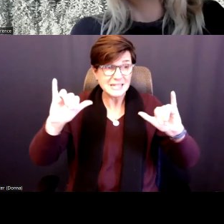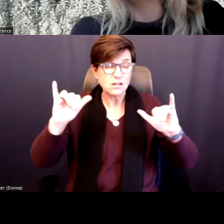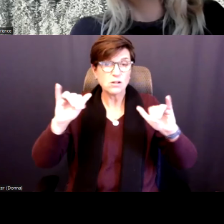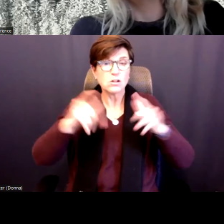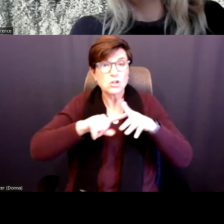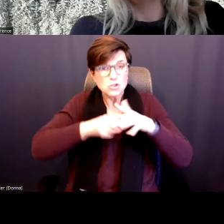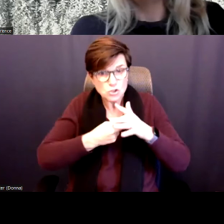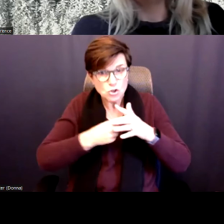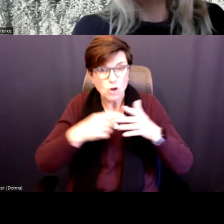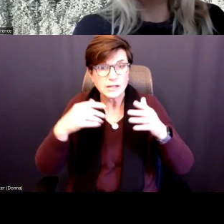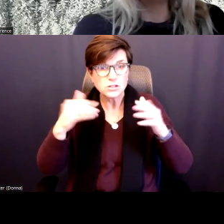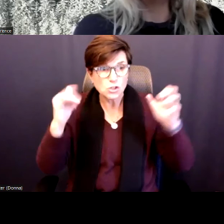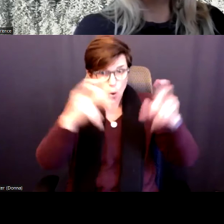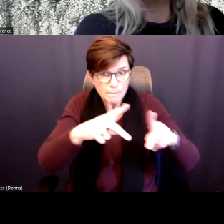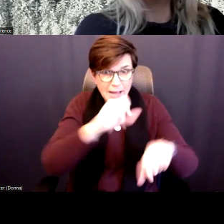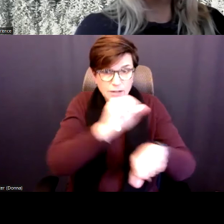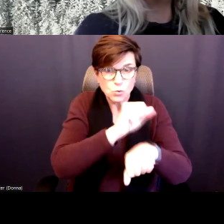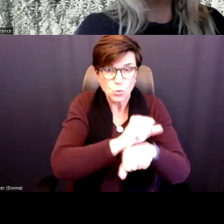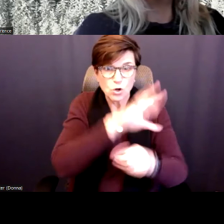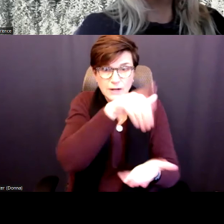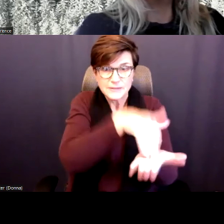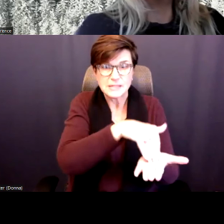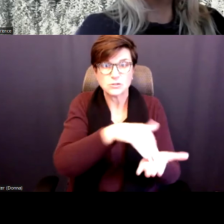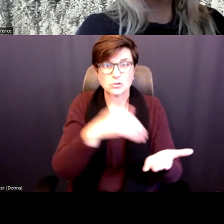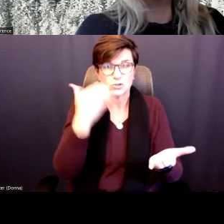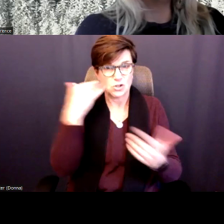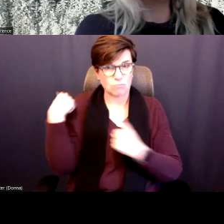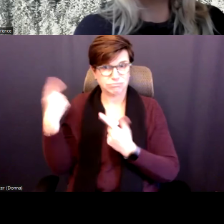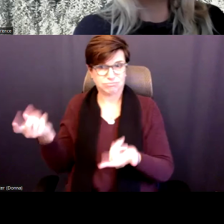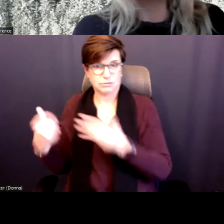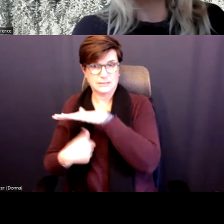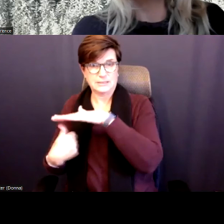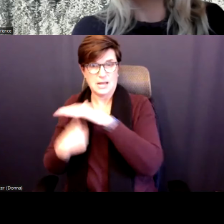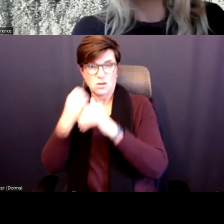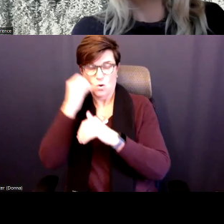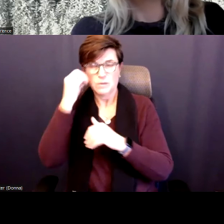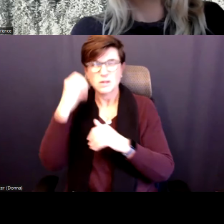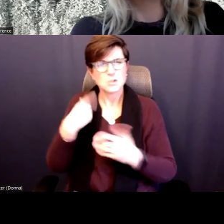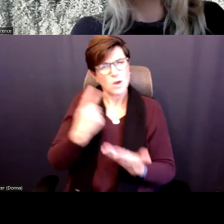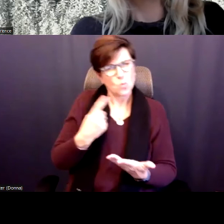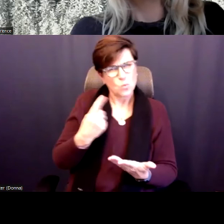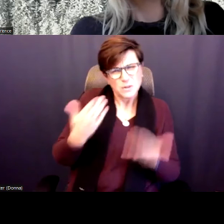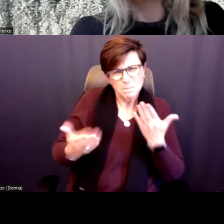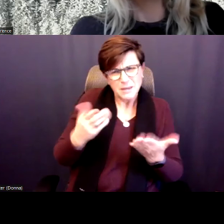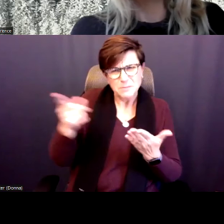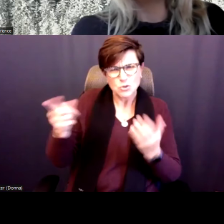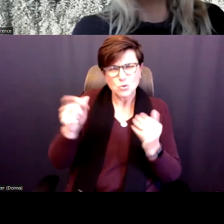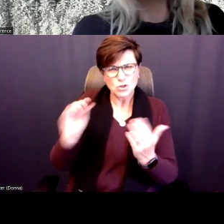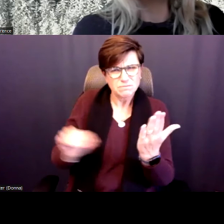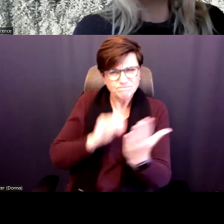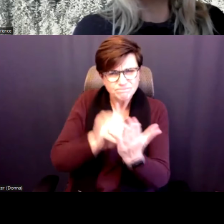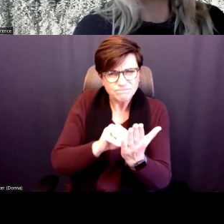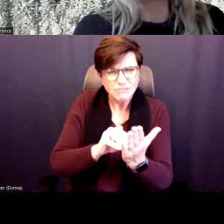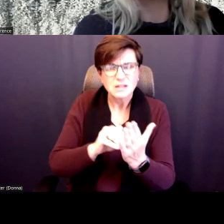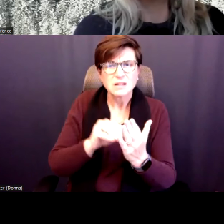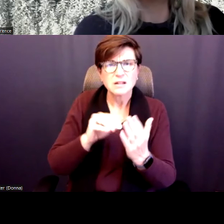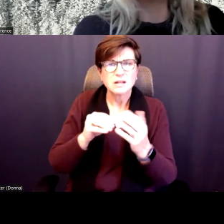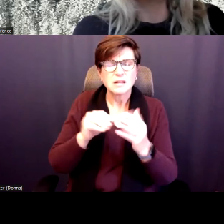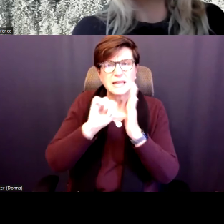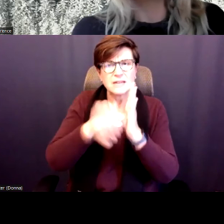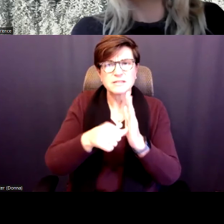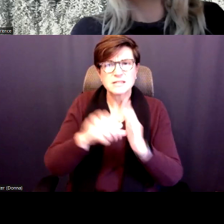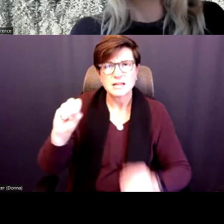that grantees fishing for the monies should think about putting monies into writing it into outreach and putting in